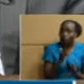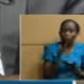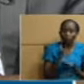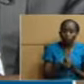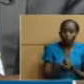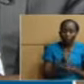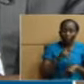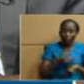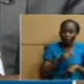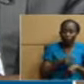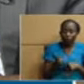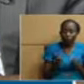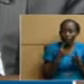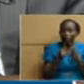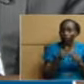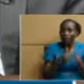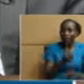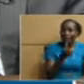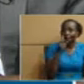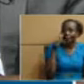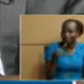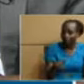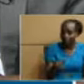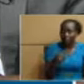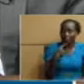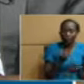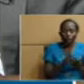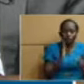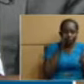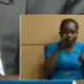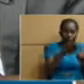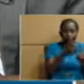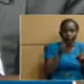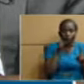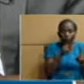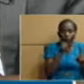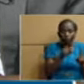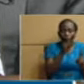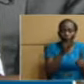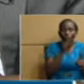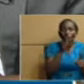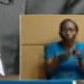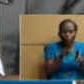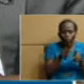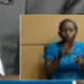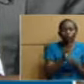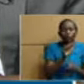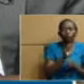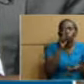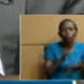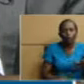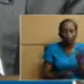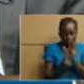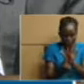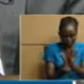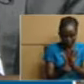they are writing these proposals, the proposals are targeting what is it that these people want to do. For